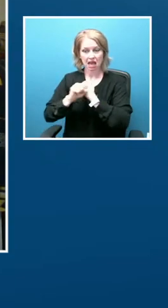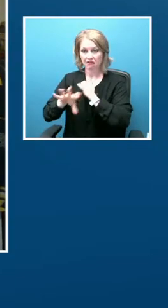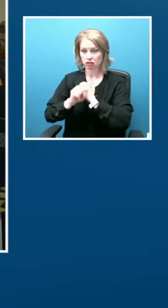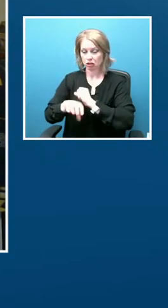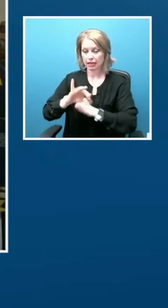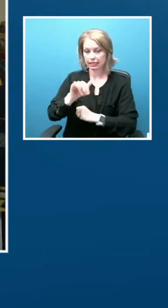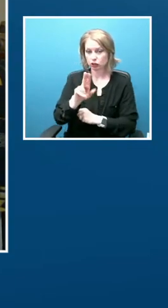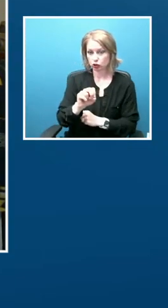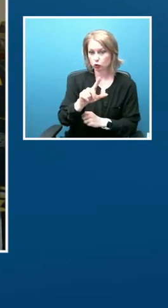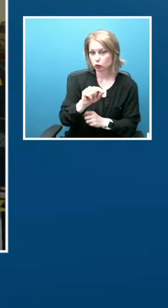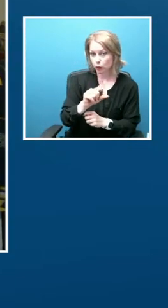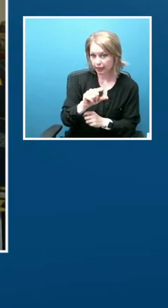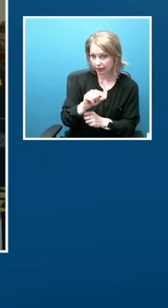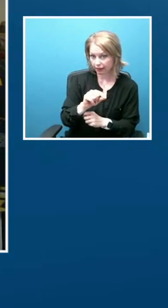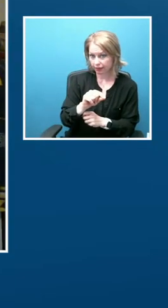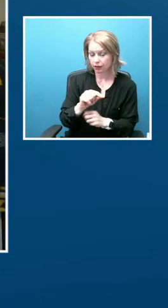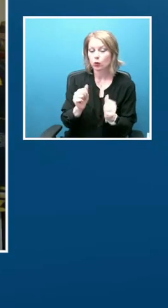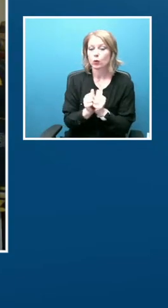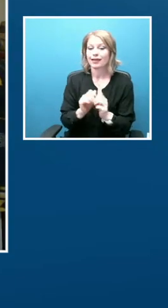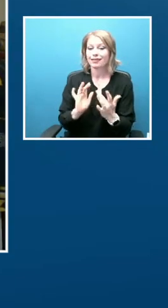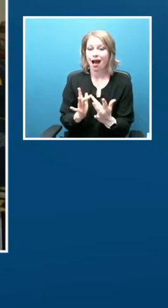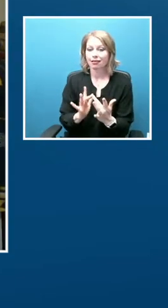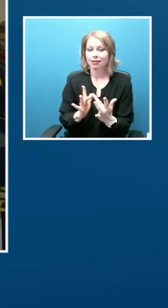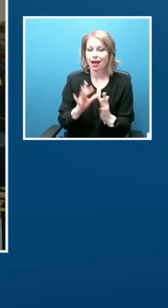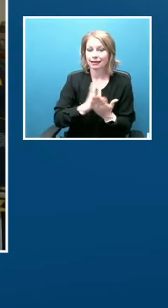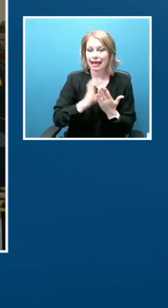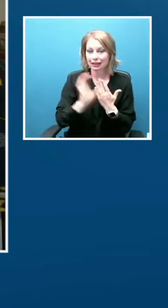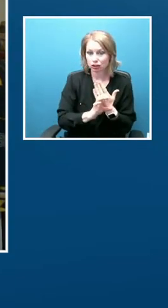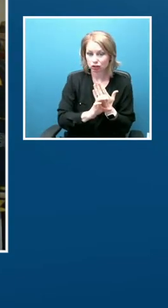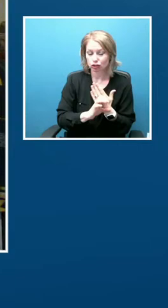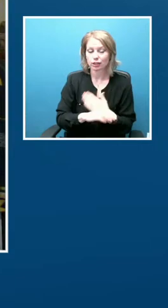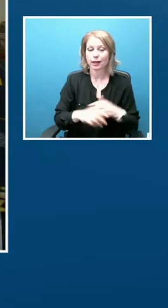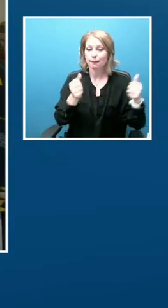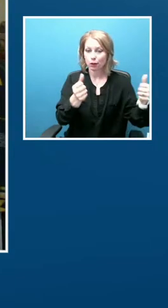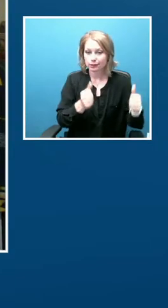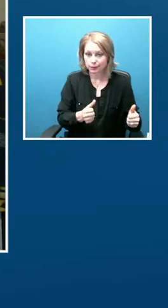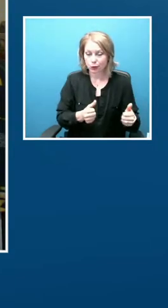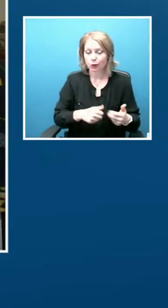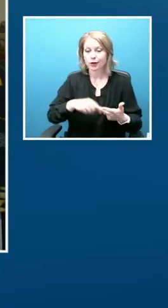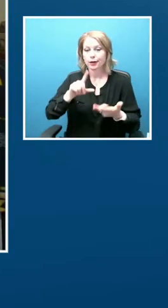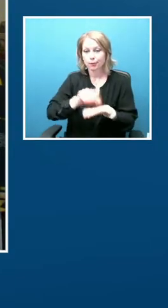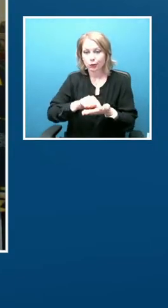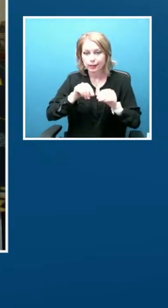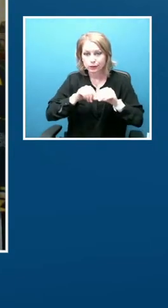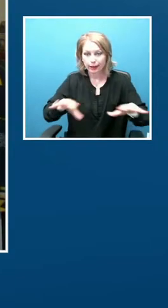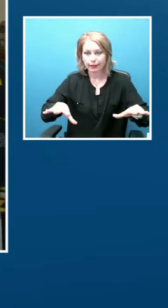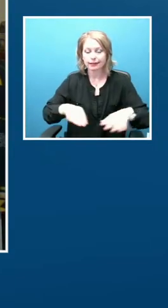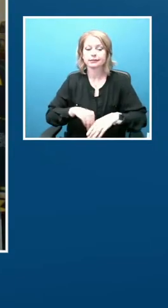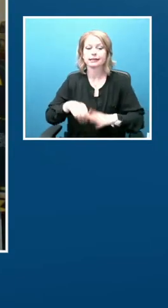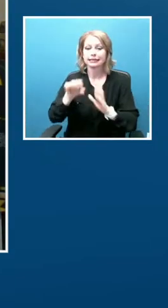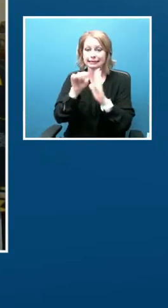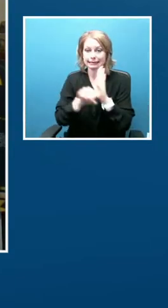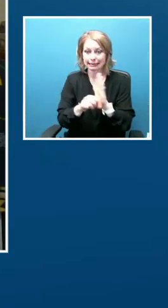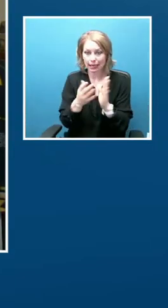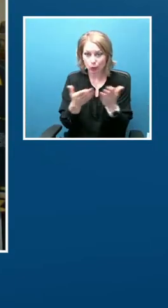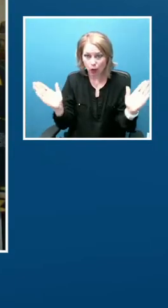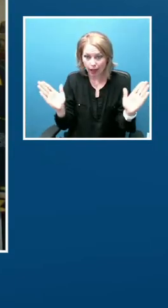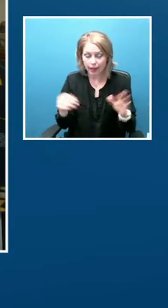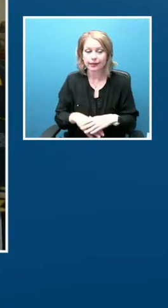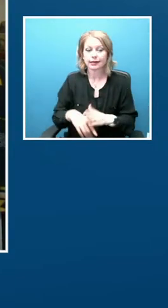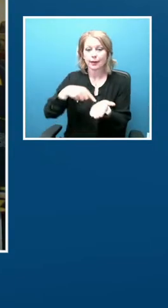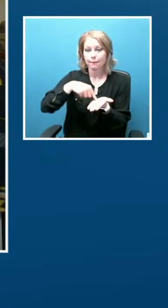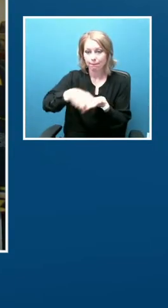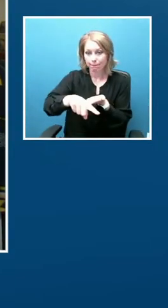the online calendar, bulletin board, blog post, press release, statewide press release, paid legal